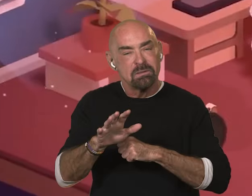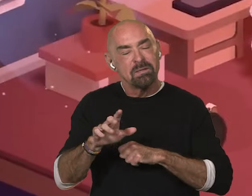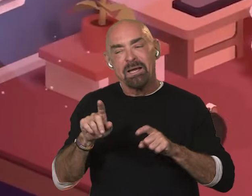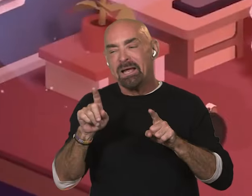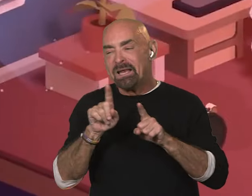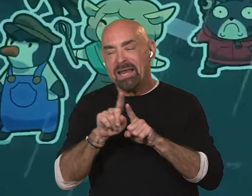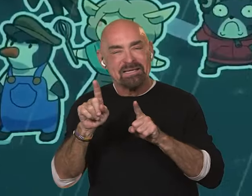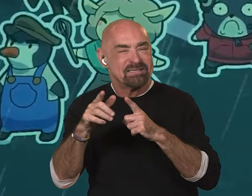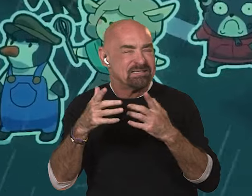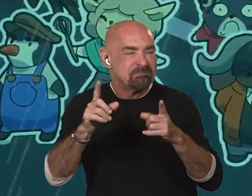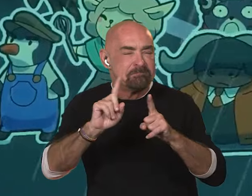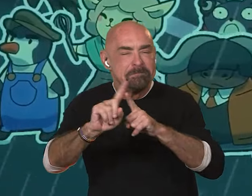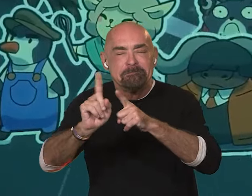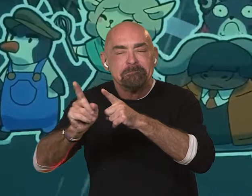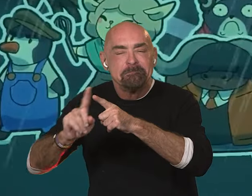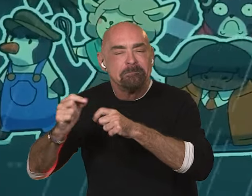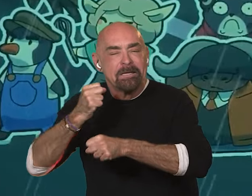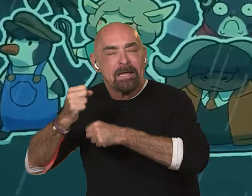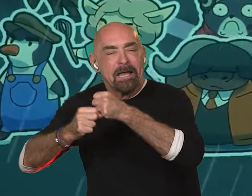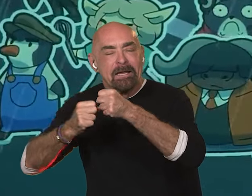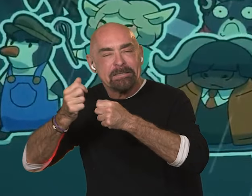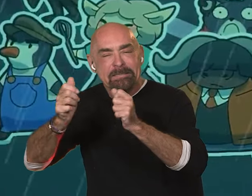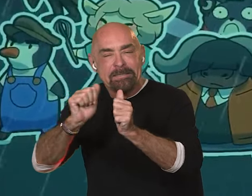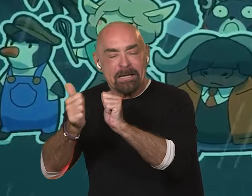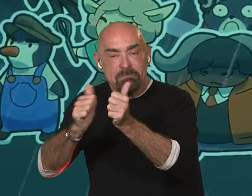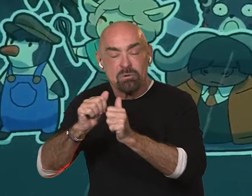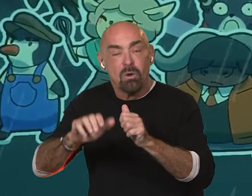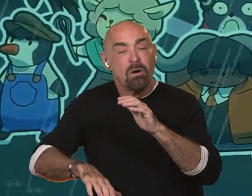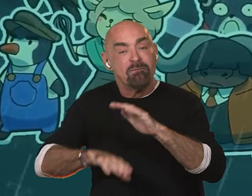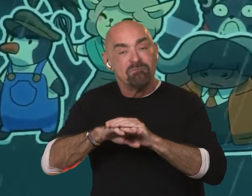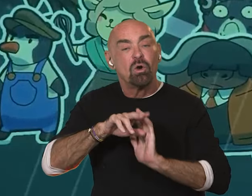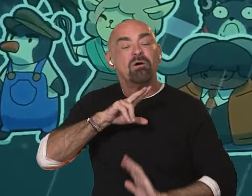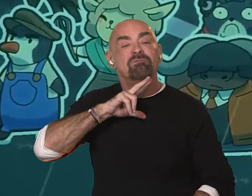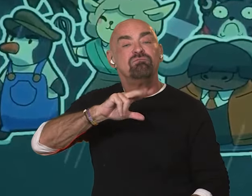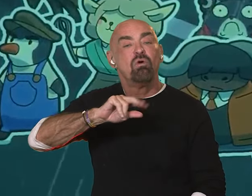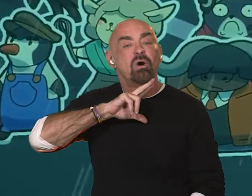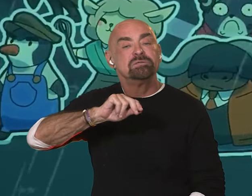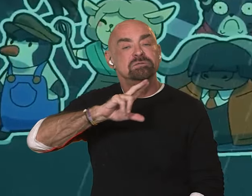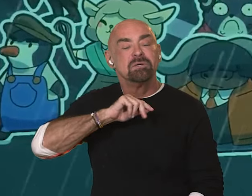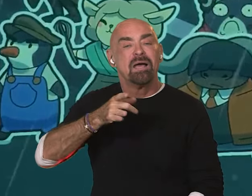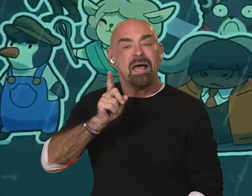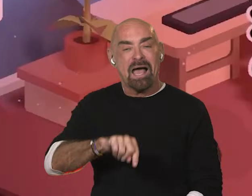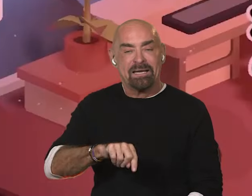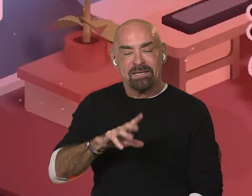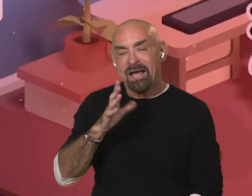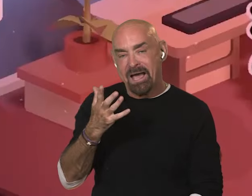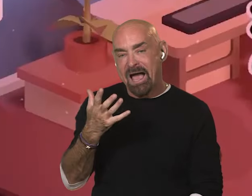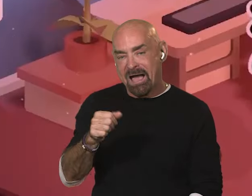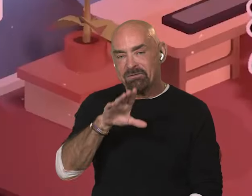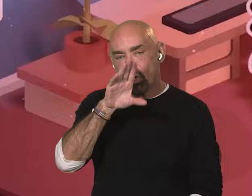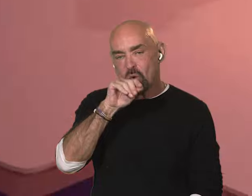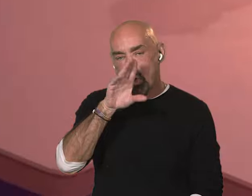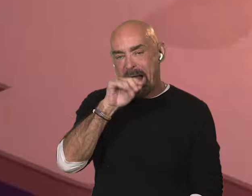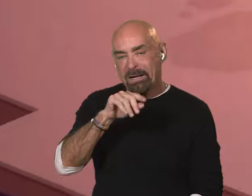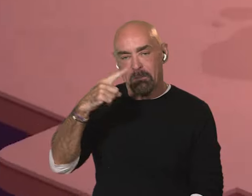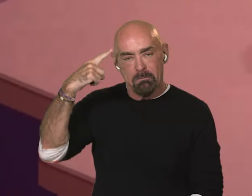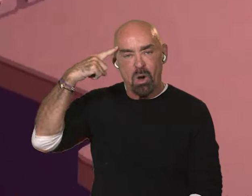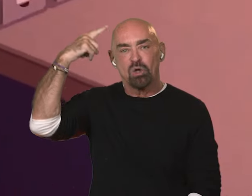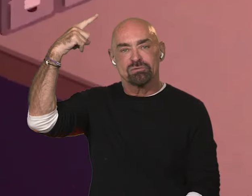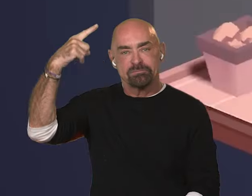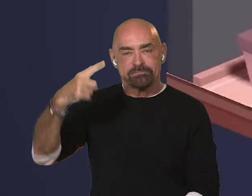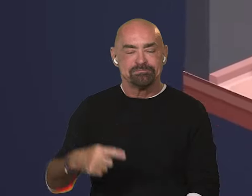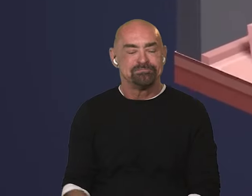that's inspired by games like Return of the Obra Dinn and Case of the Golden Idol. The game is fully voiced, and of course it has a dedicated quack